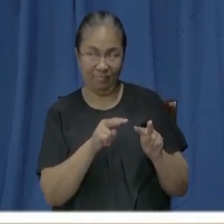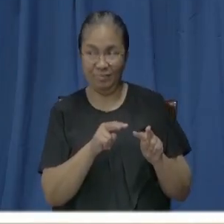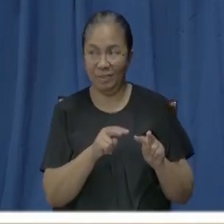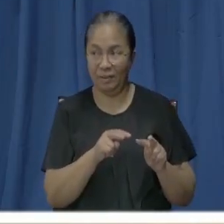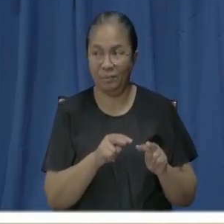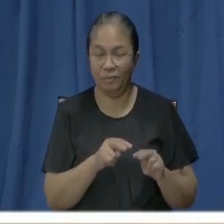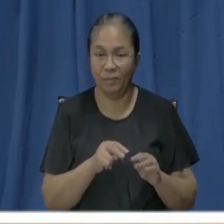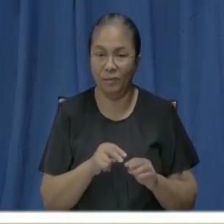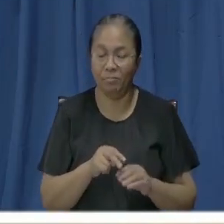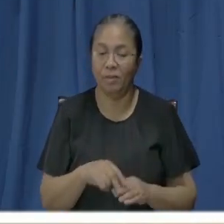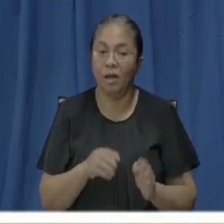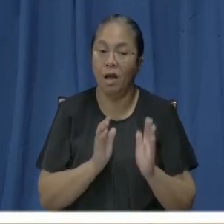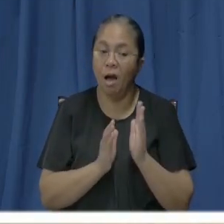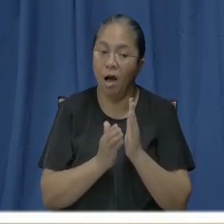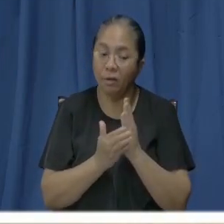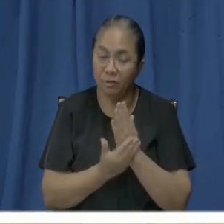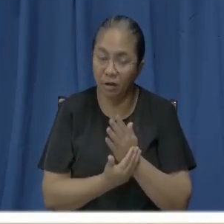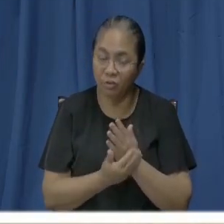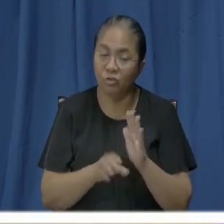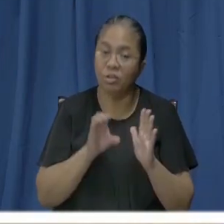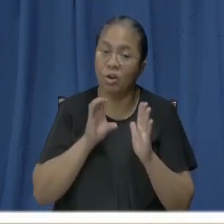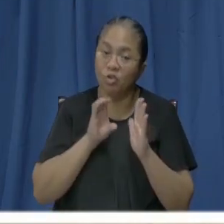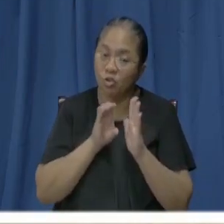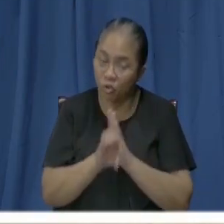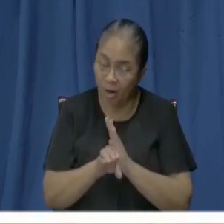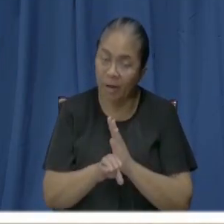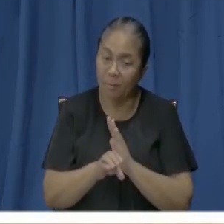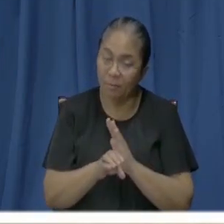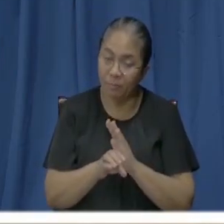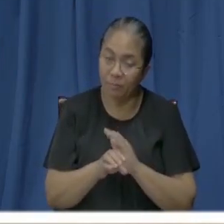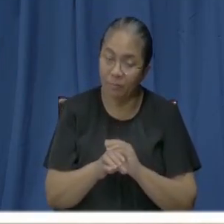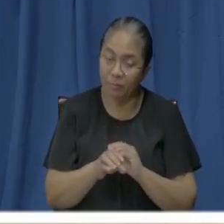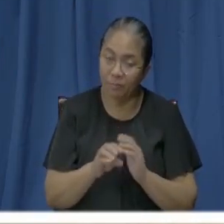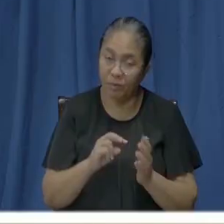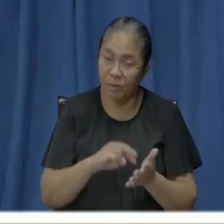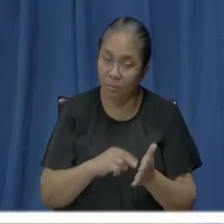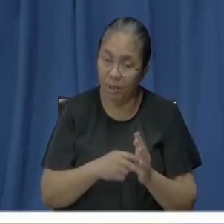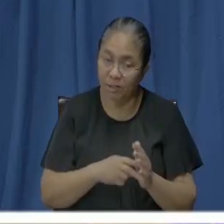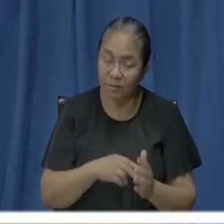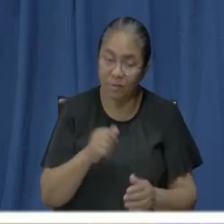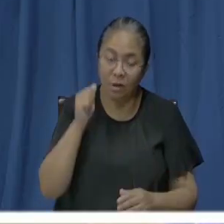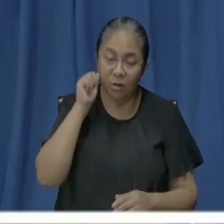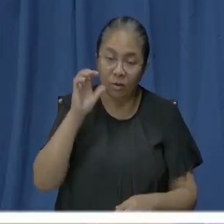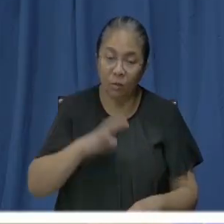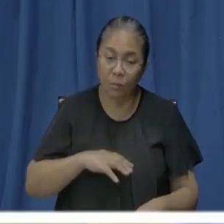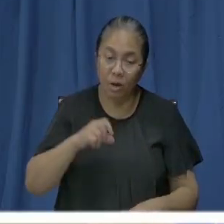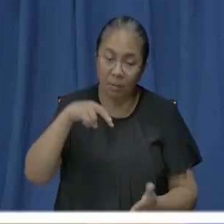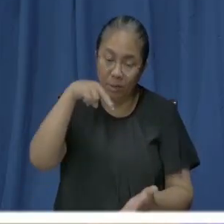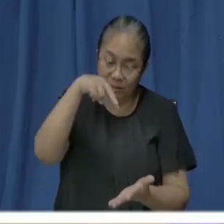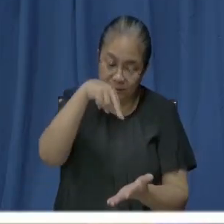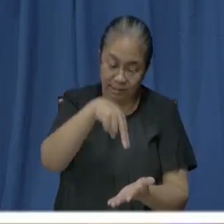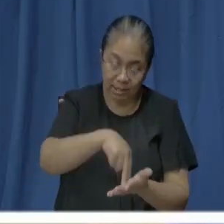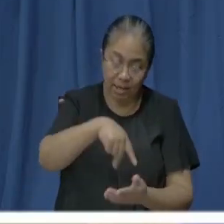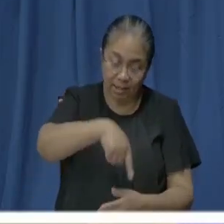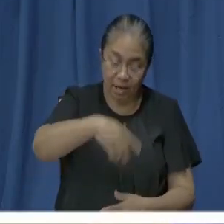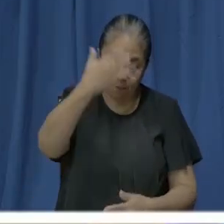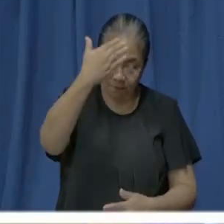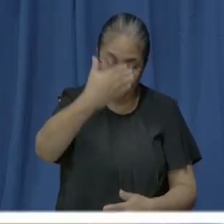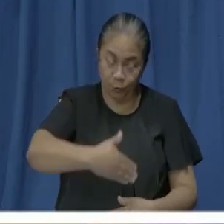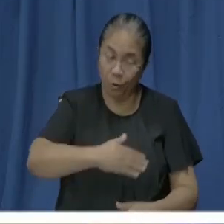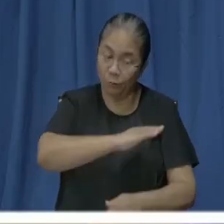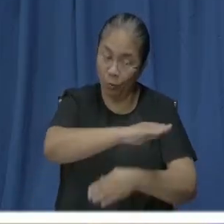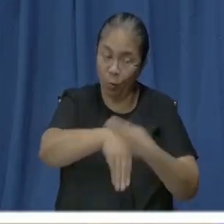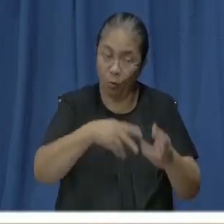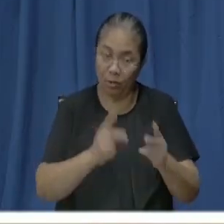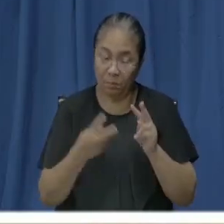is a capital crime, she's standing as an accused in the center where